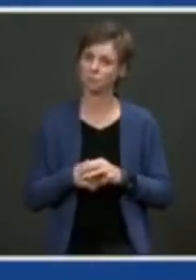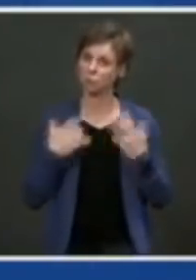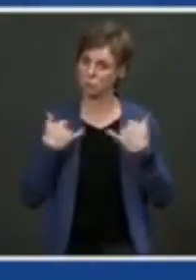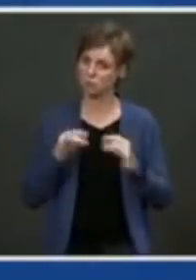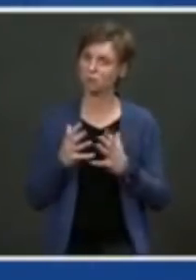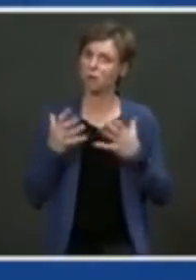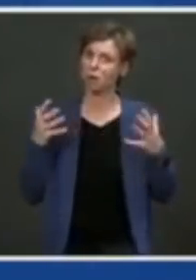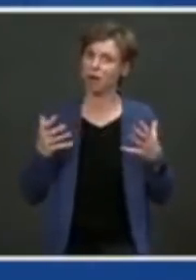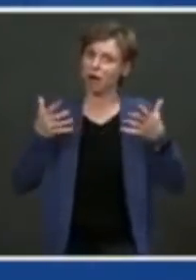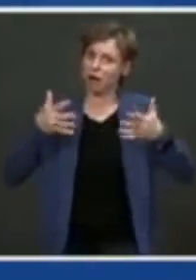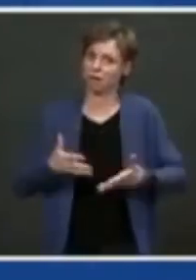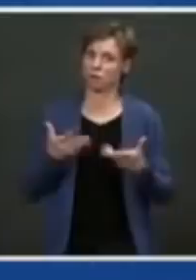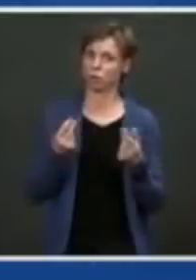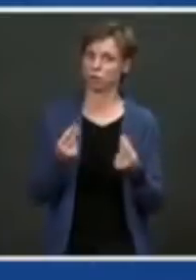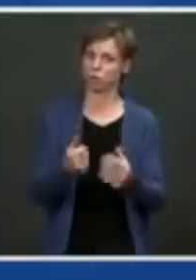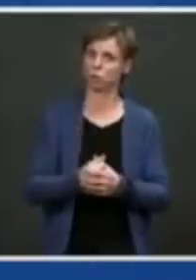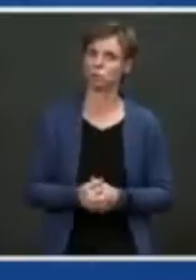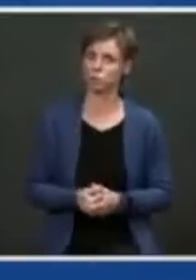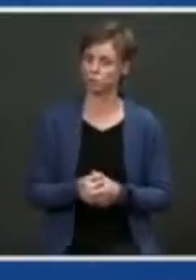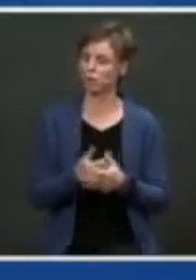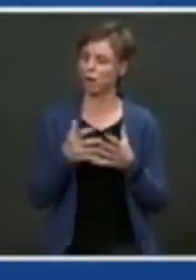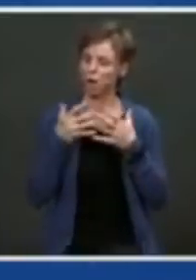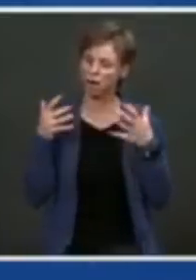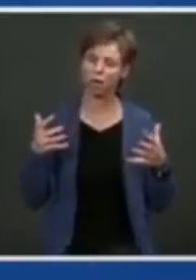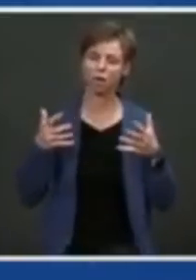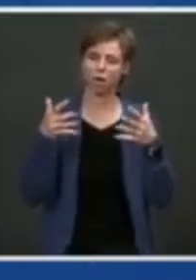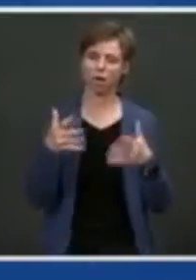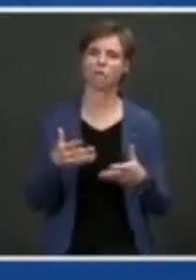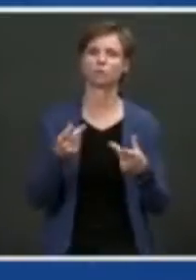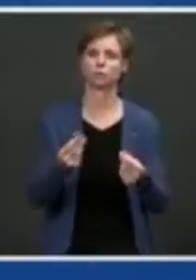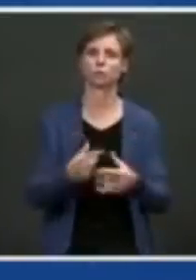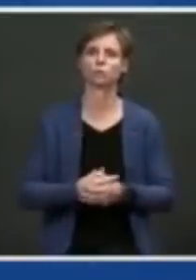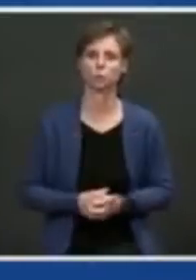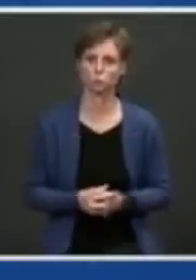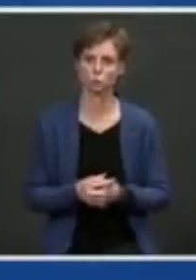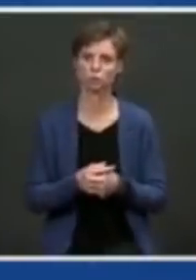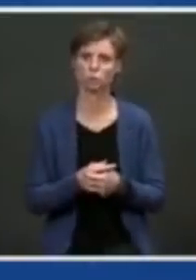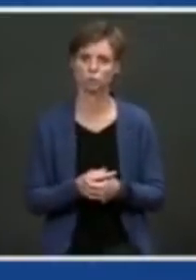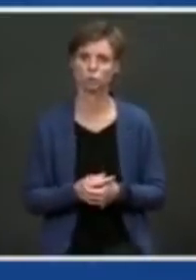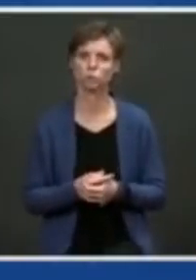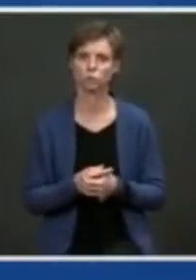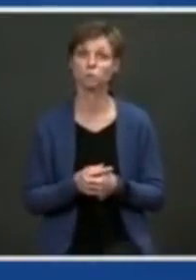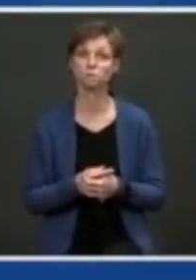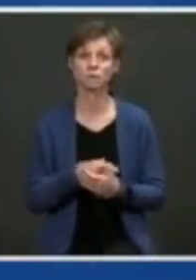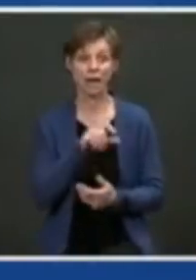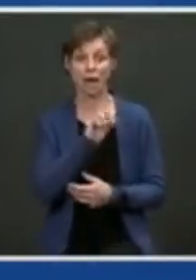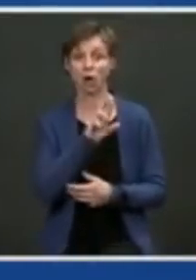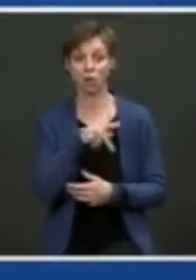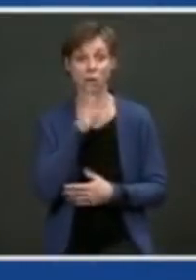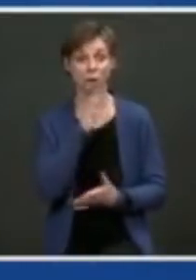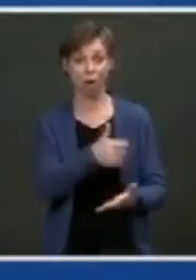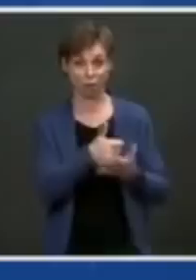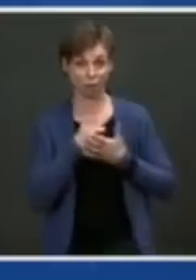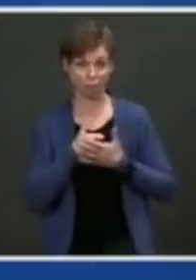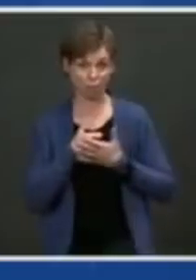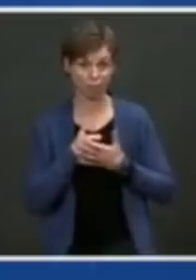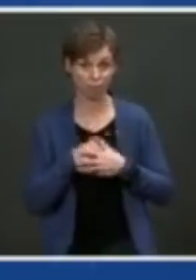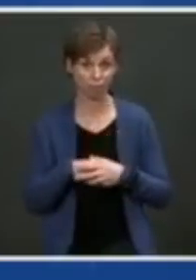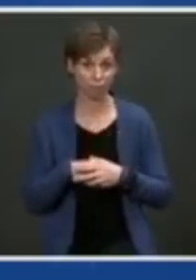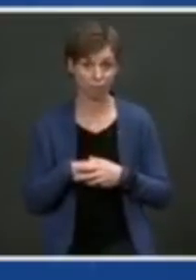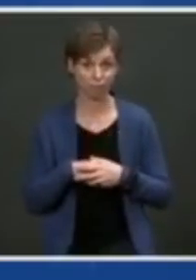do, much more to do. And the American Rescue Plan will help us do it. In